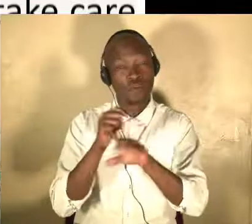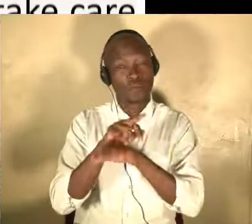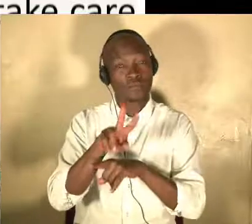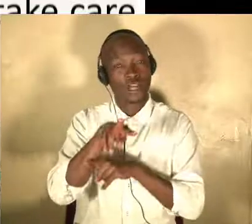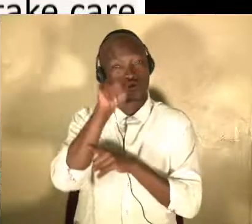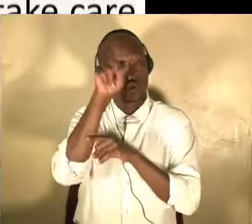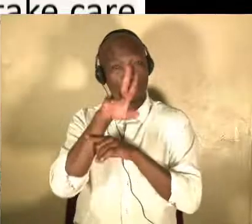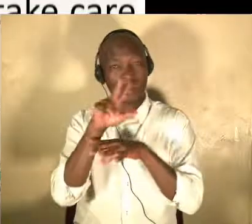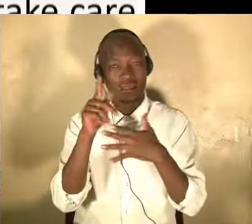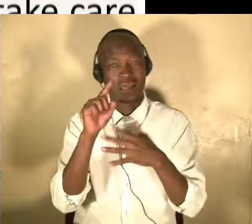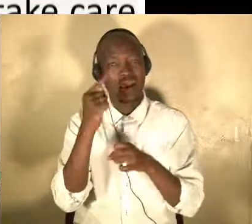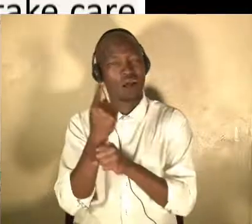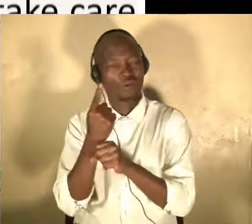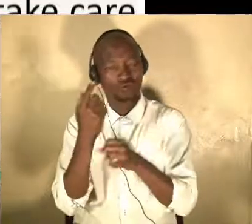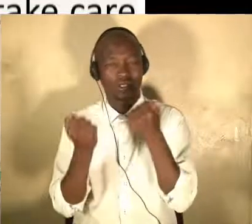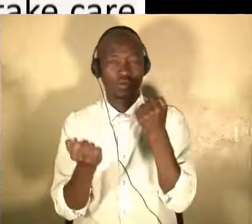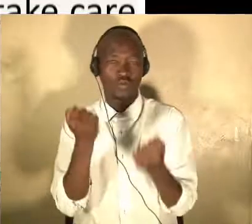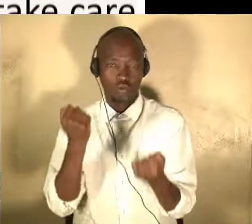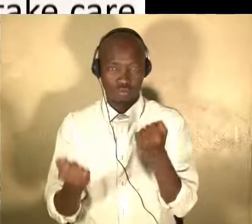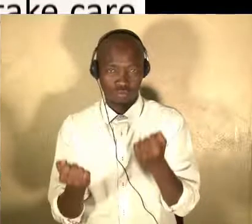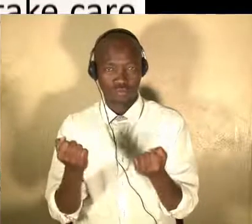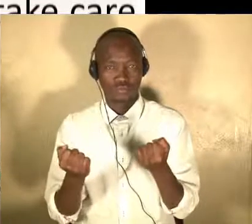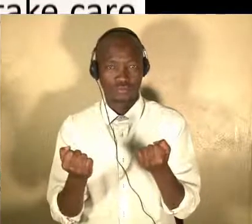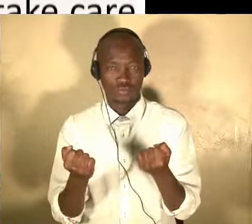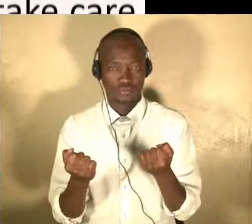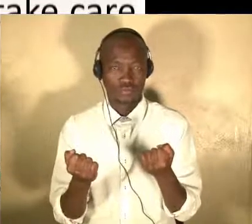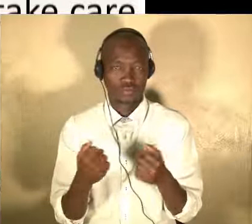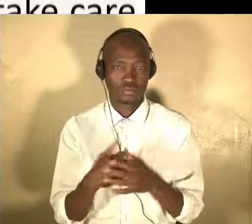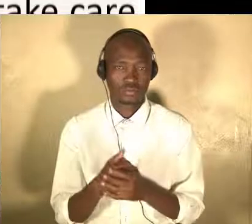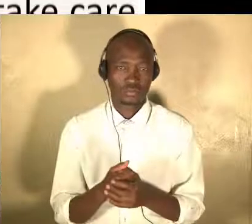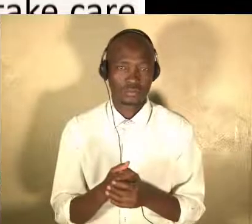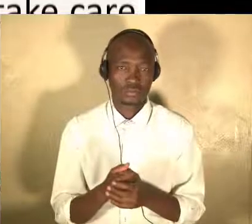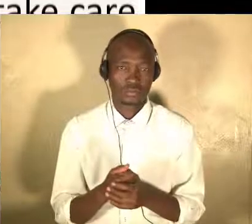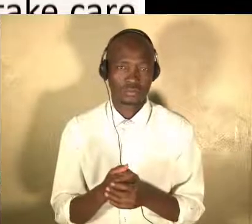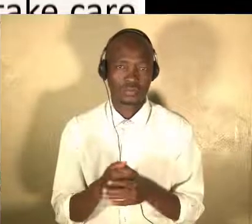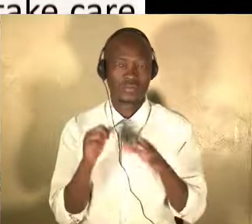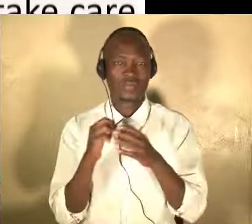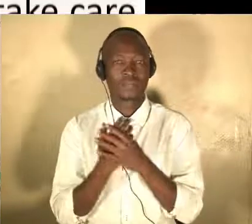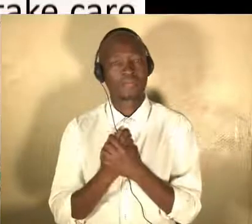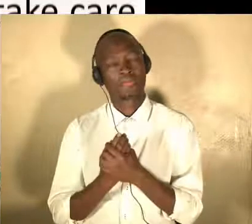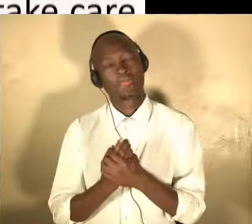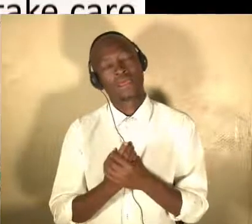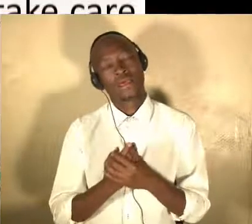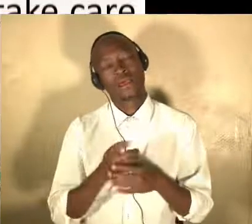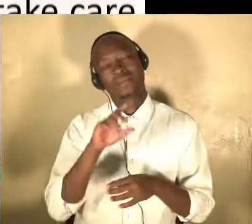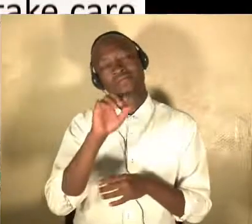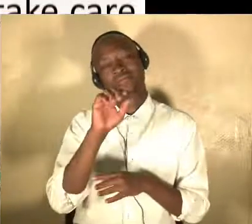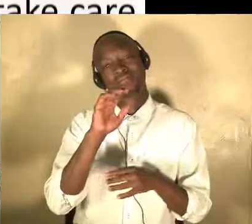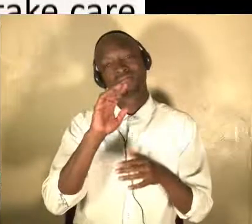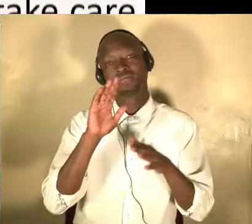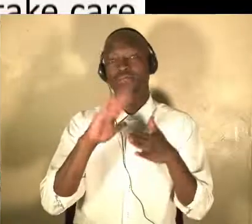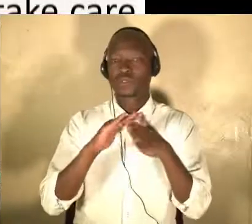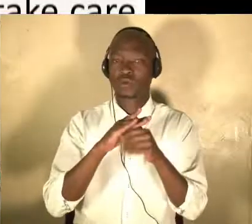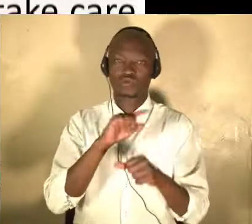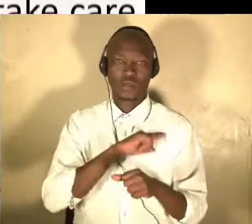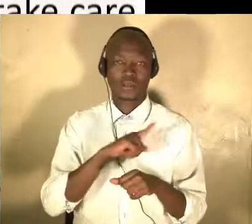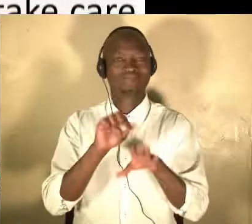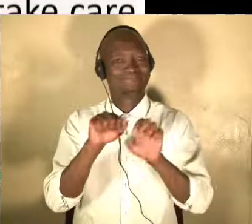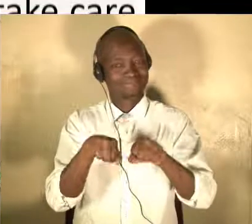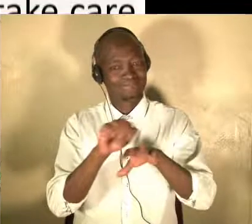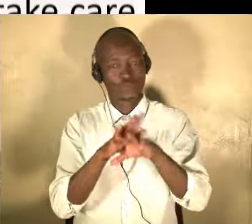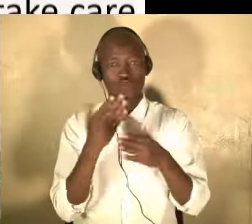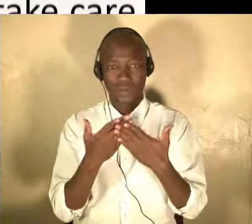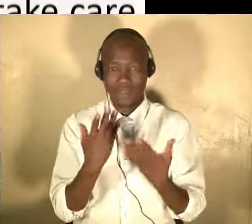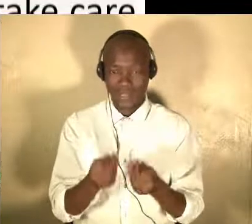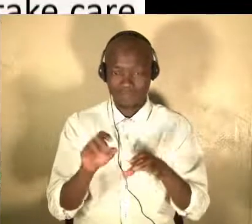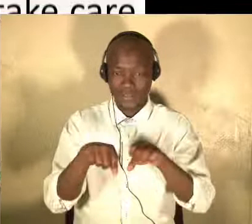order, Declaration 2 of the North Gauteng High Court order referred to. Because yes, you may have this system